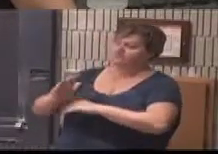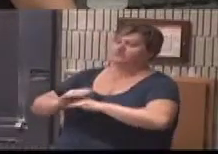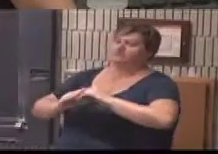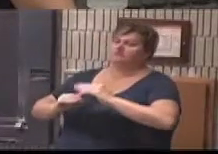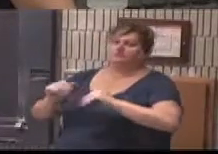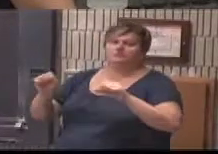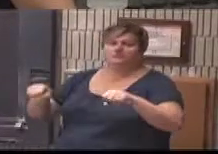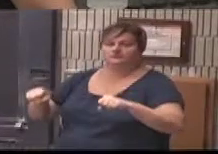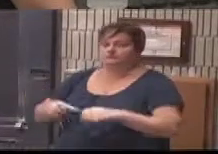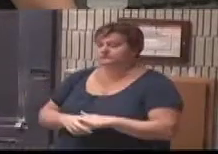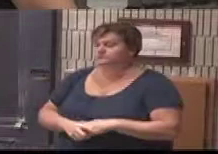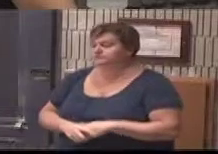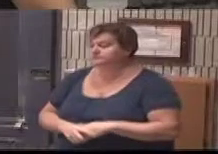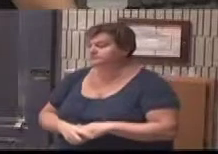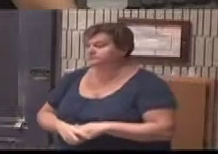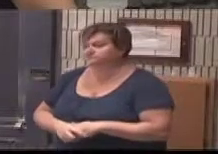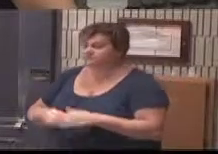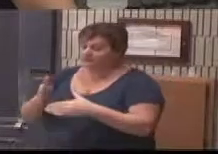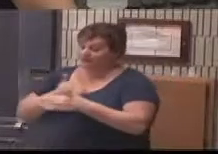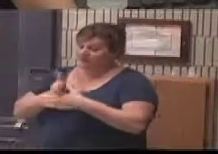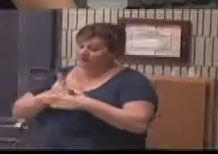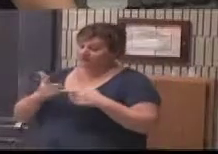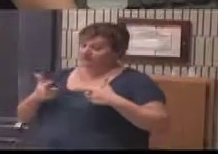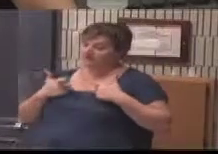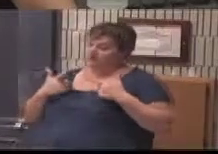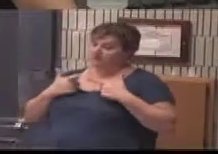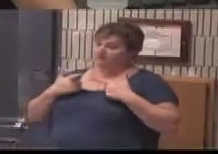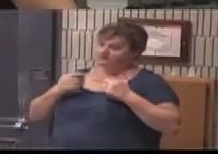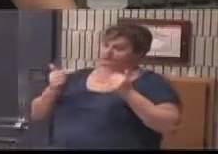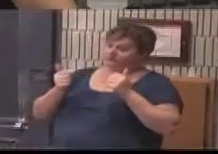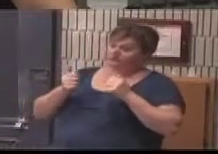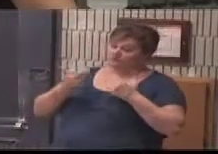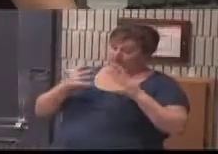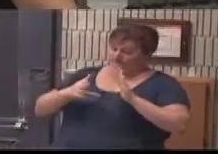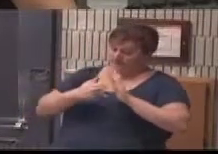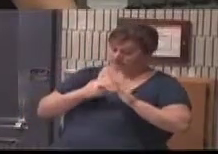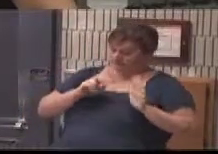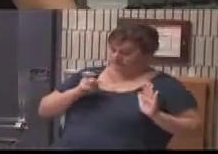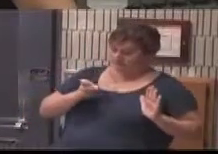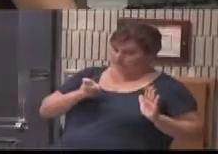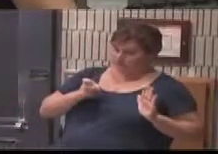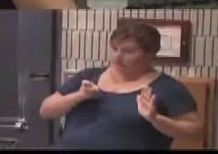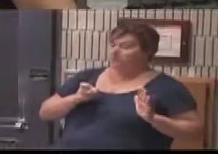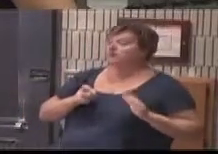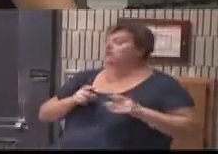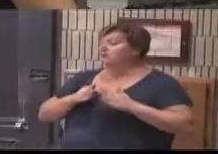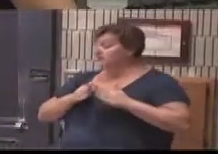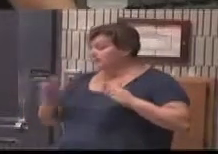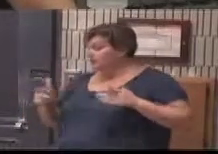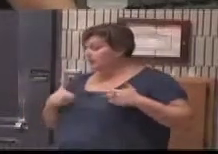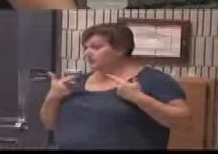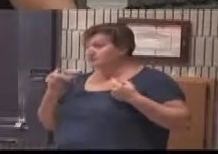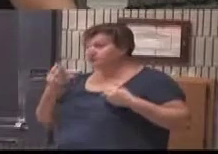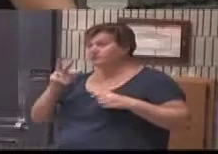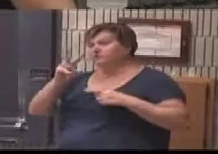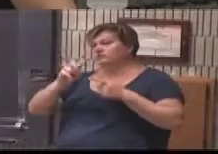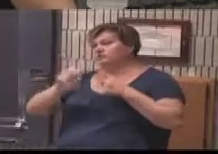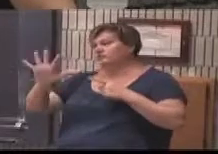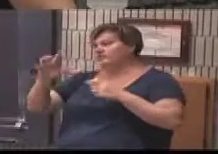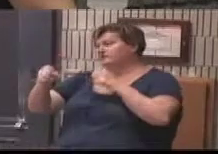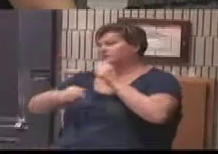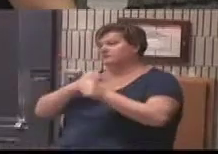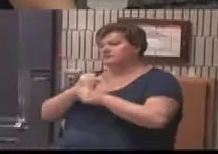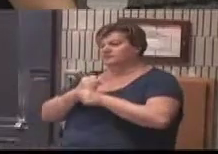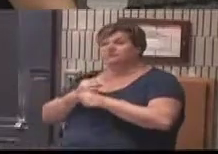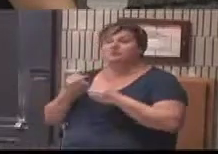possible. The average lifespan of a person after diagnosis is 2 to 5 years, and again, that's a statistic. Many people